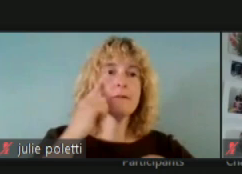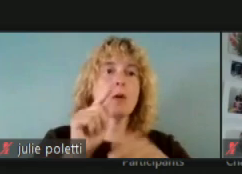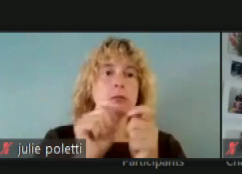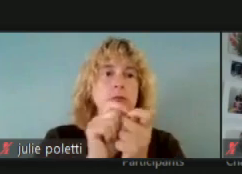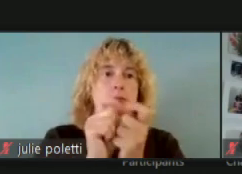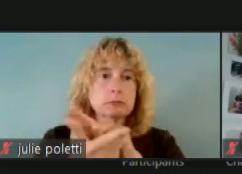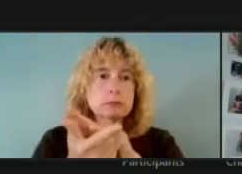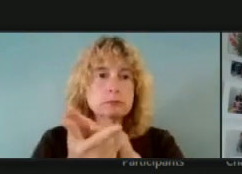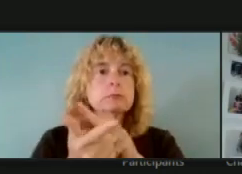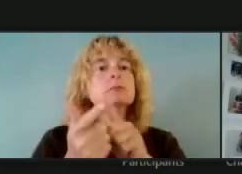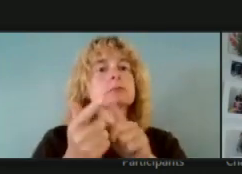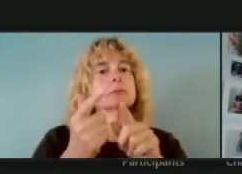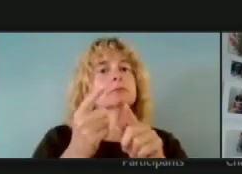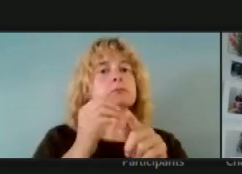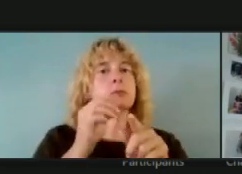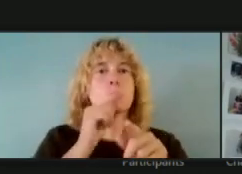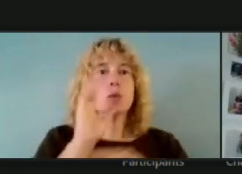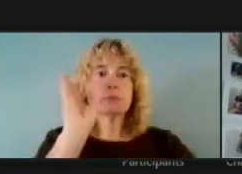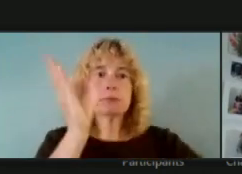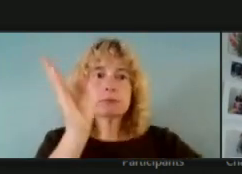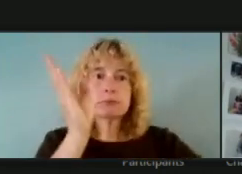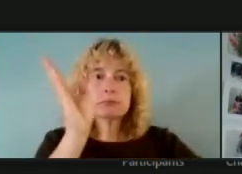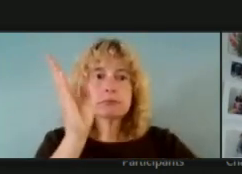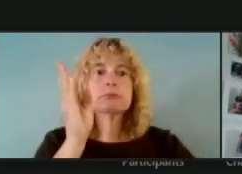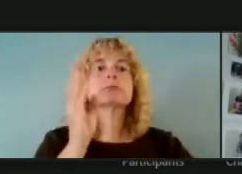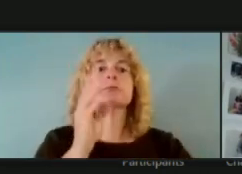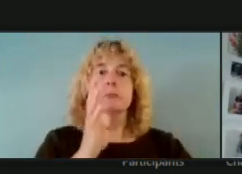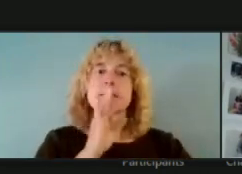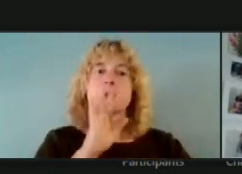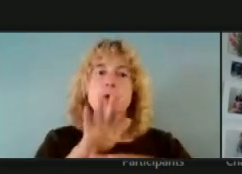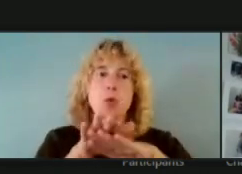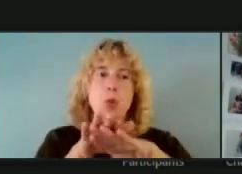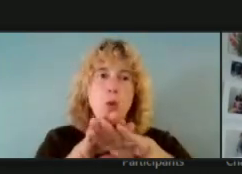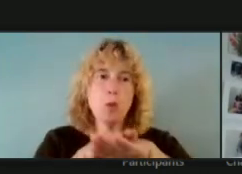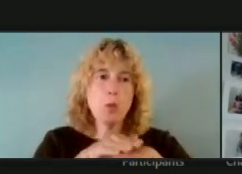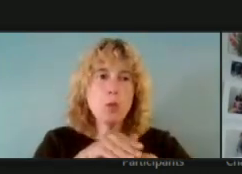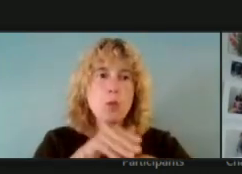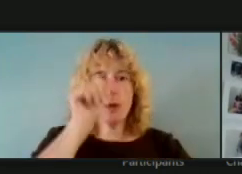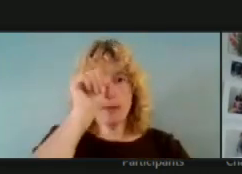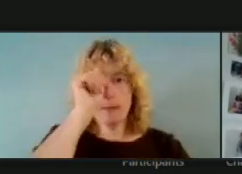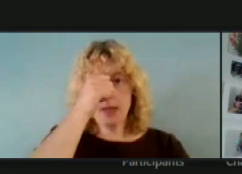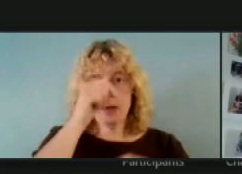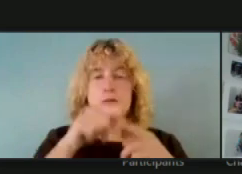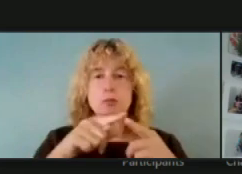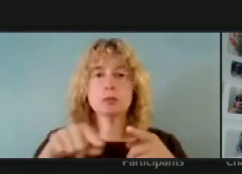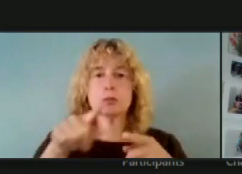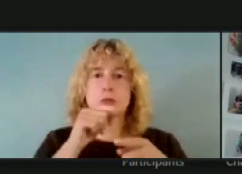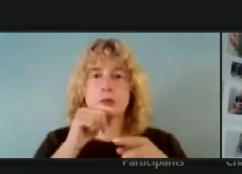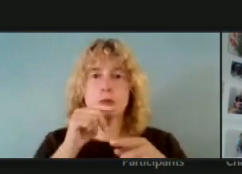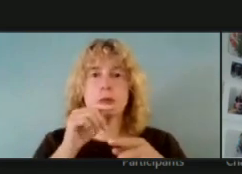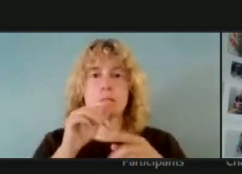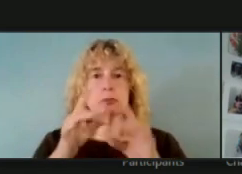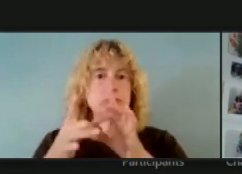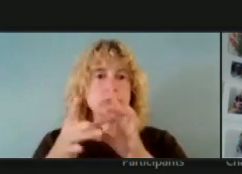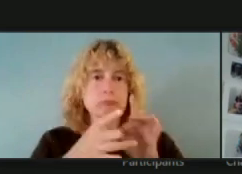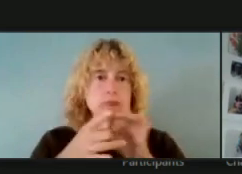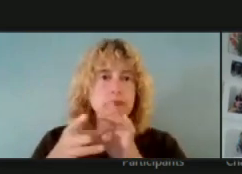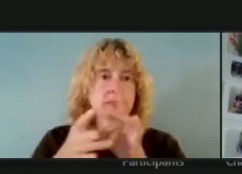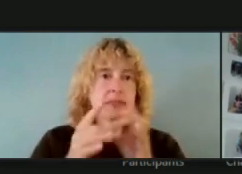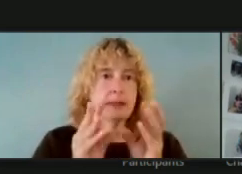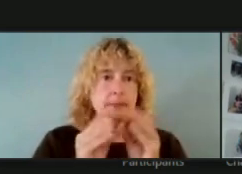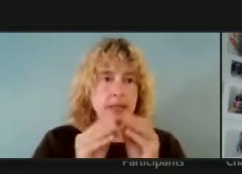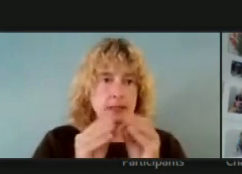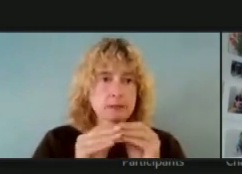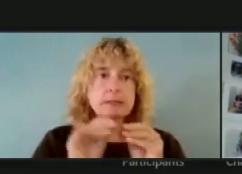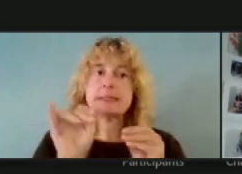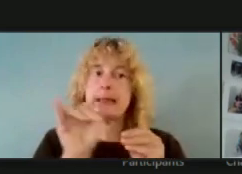speak slowly for our translators, and a reminder to the moderators to do the same. And again, please remember